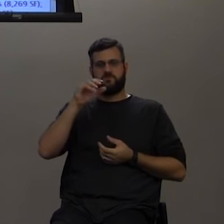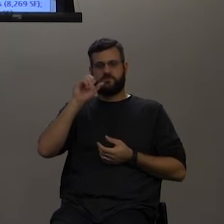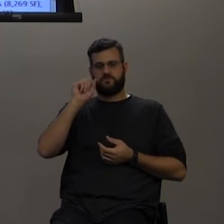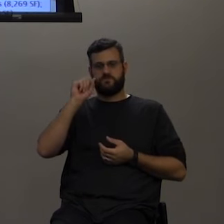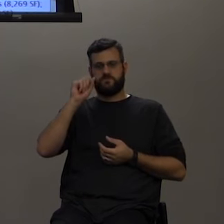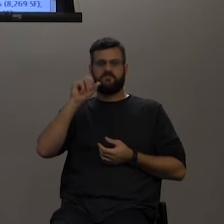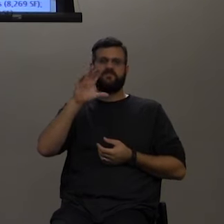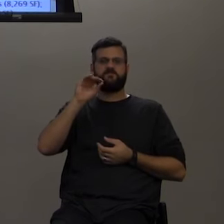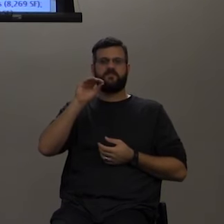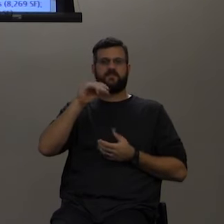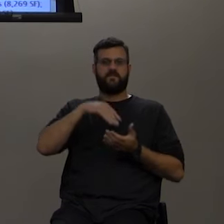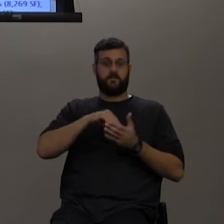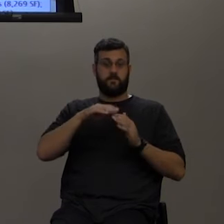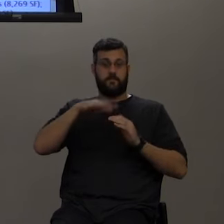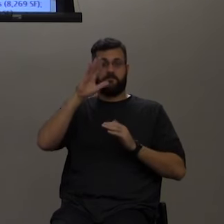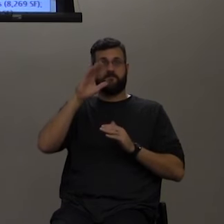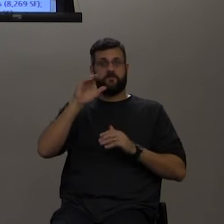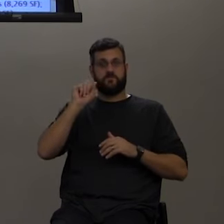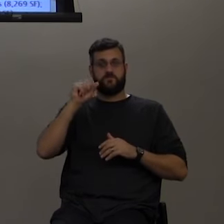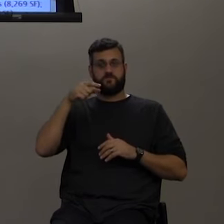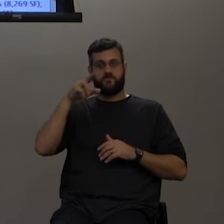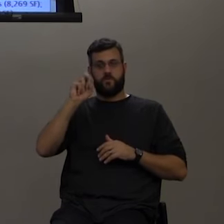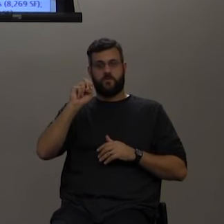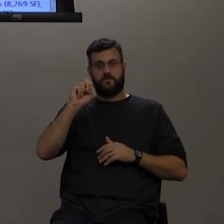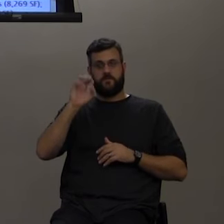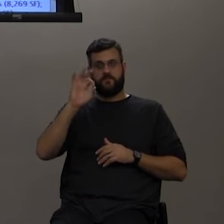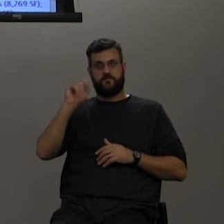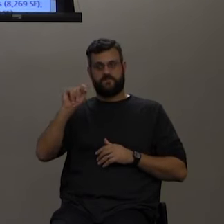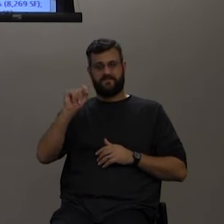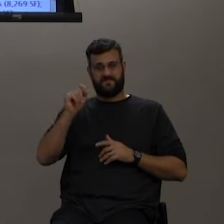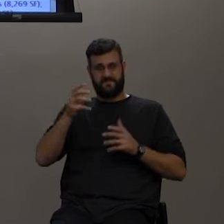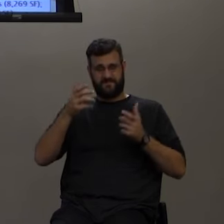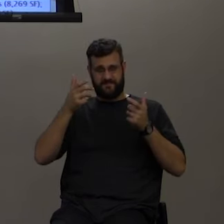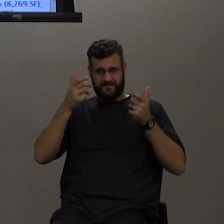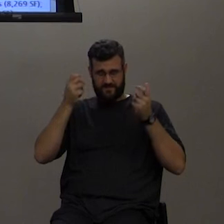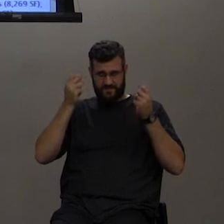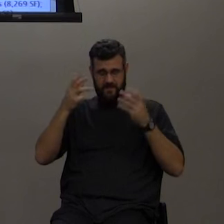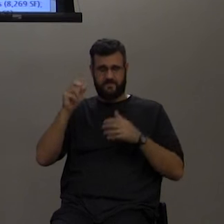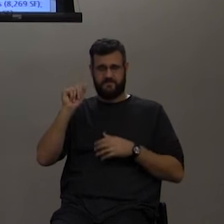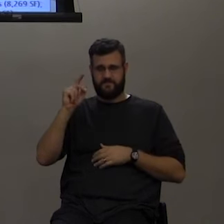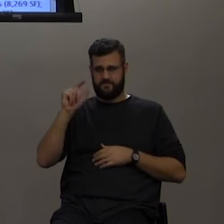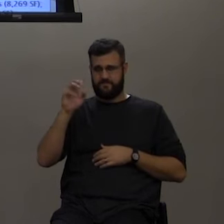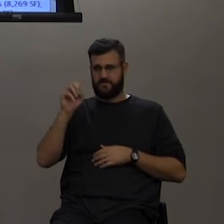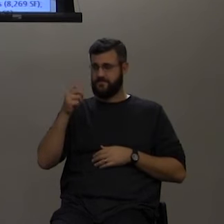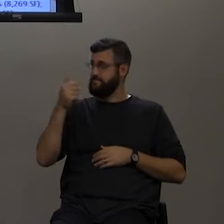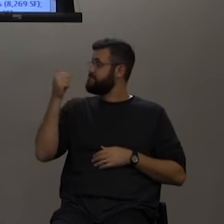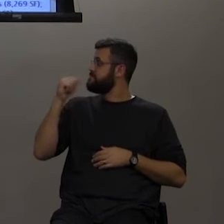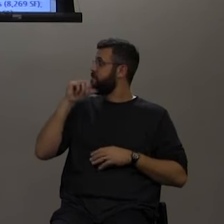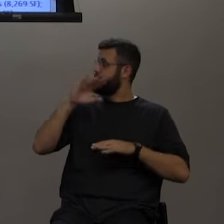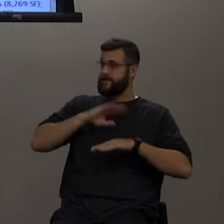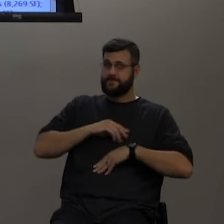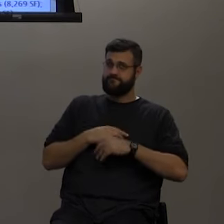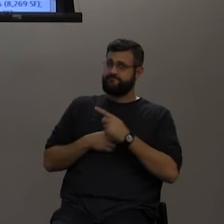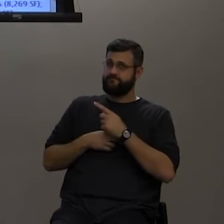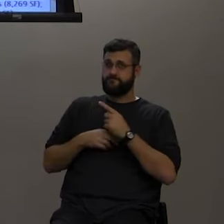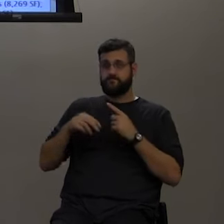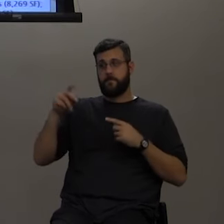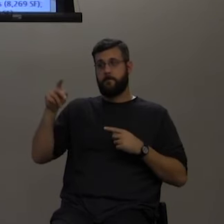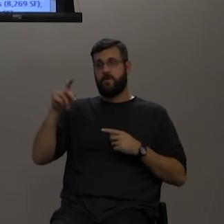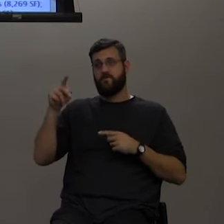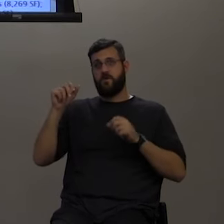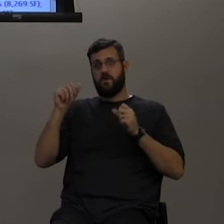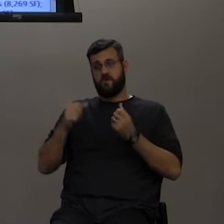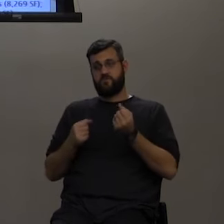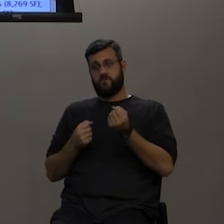50 or more. So that's a lot of space. And none of these numbers reach that size. So while Perryville might be able to support a